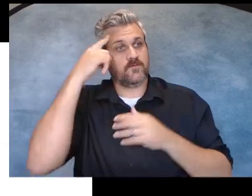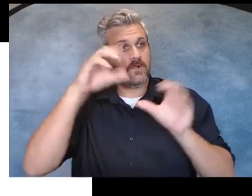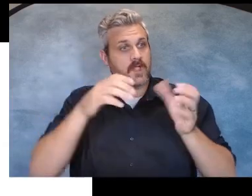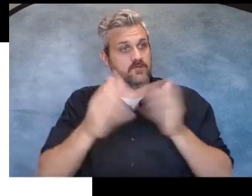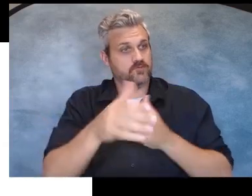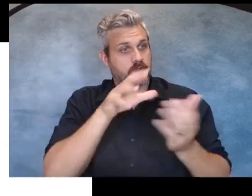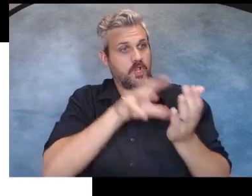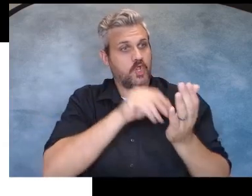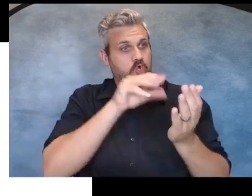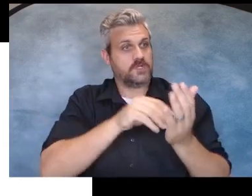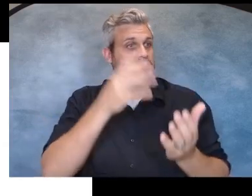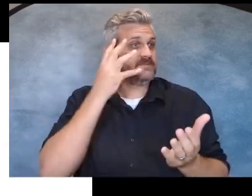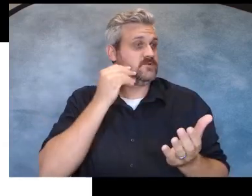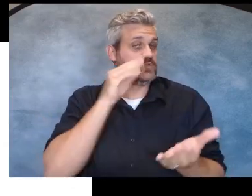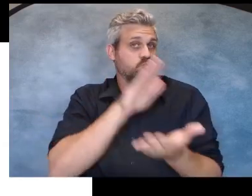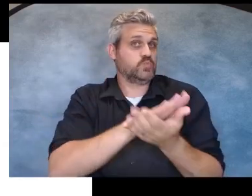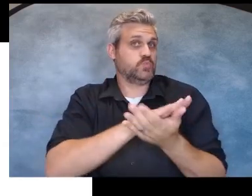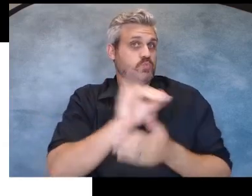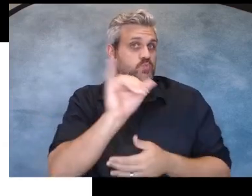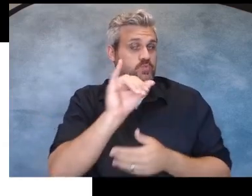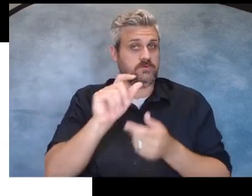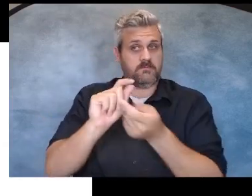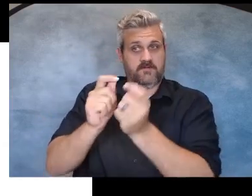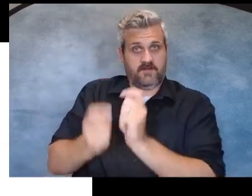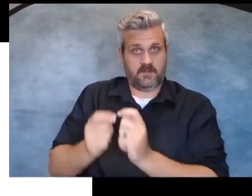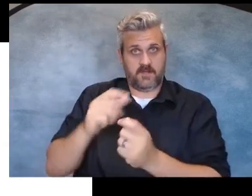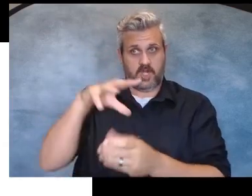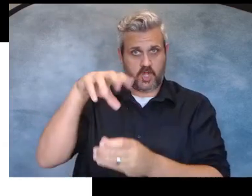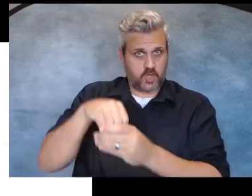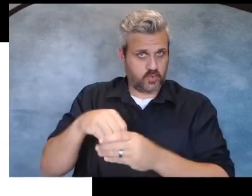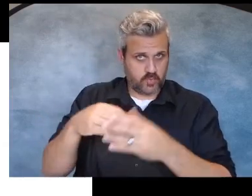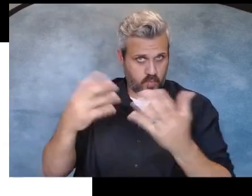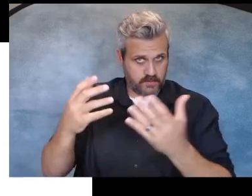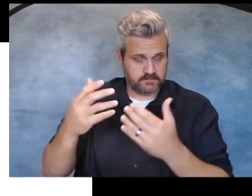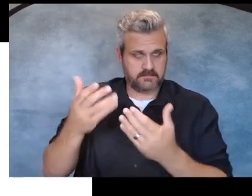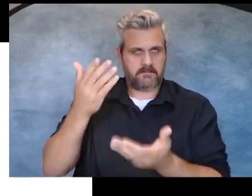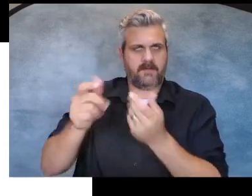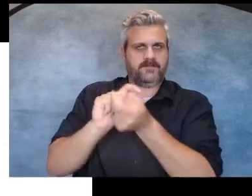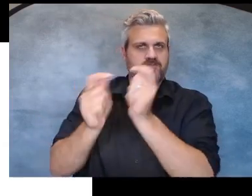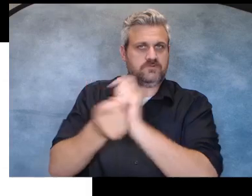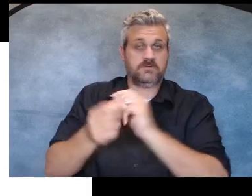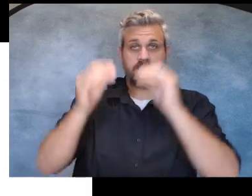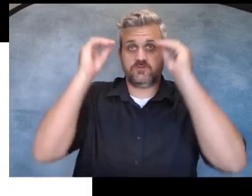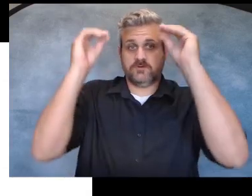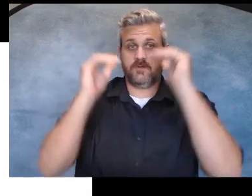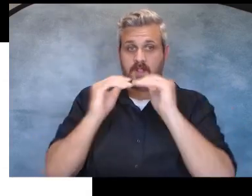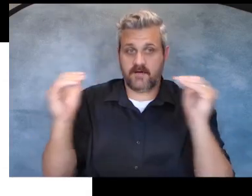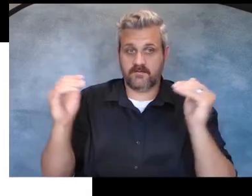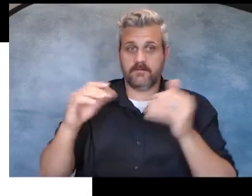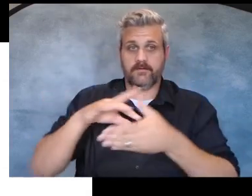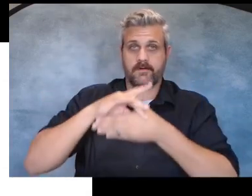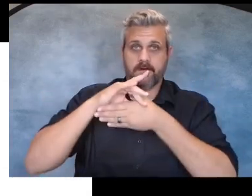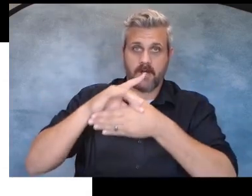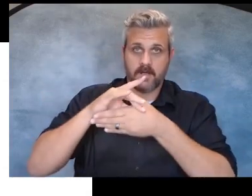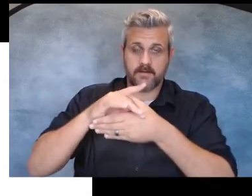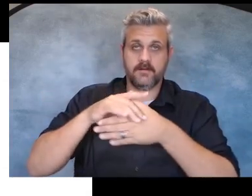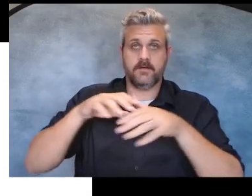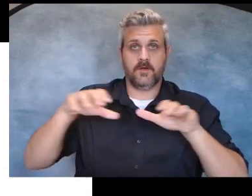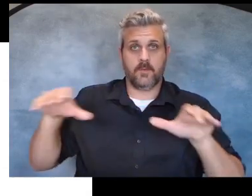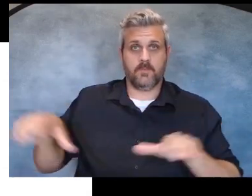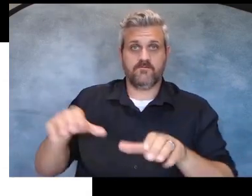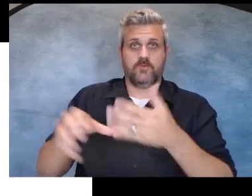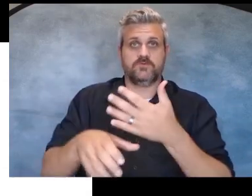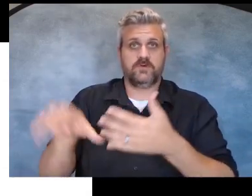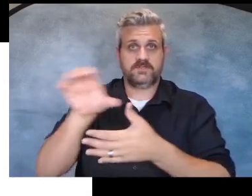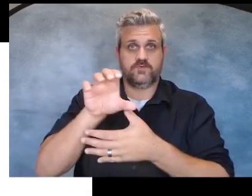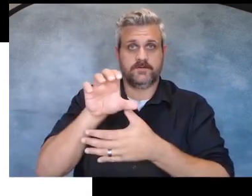and school learning experiences. Modifications might include changes in the following: instructional level, content,